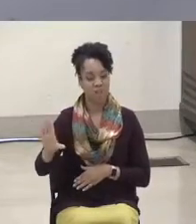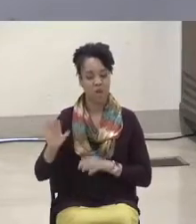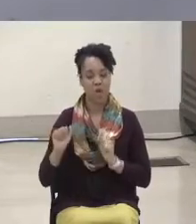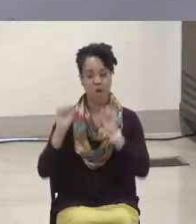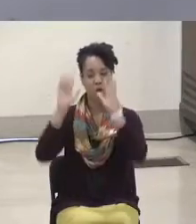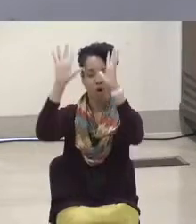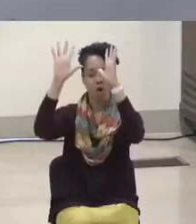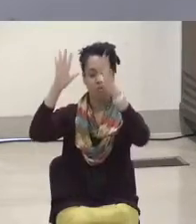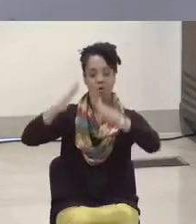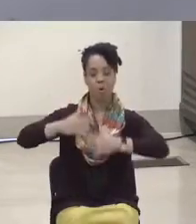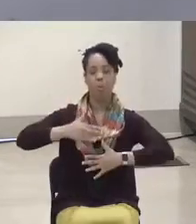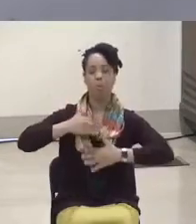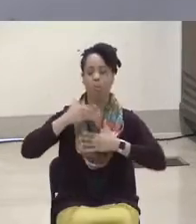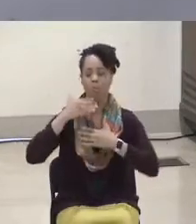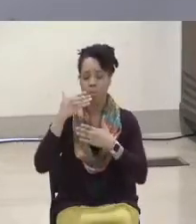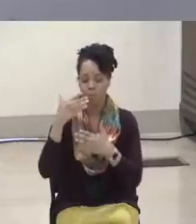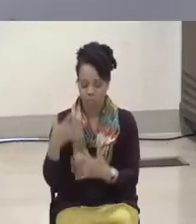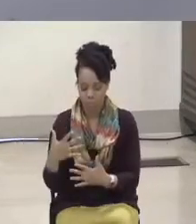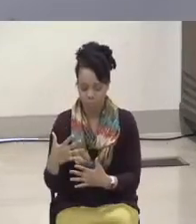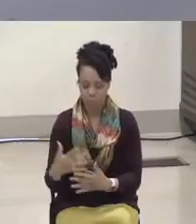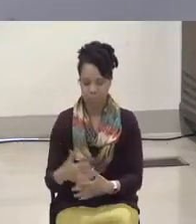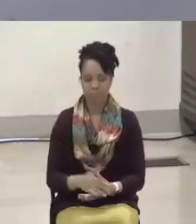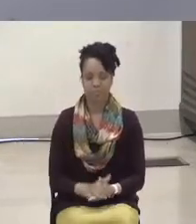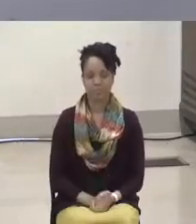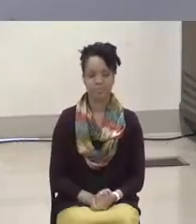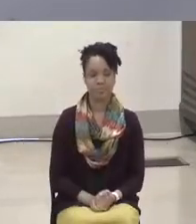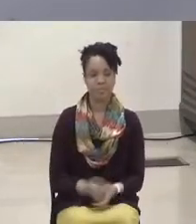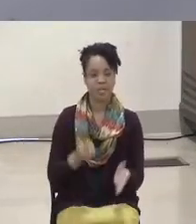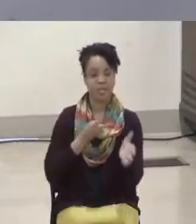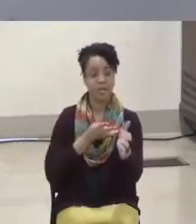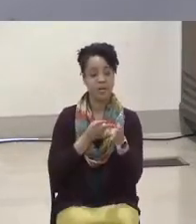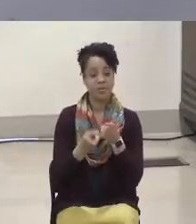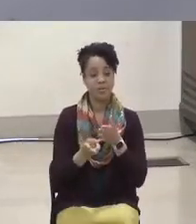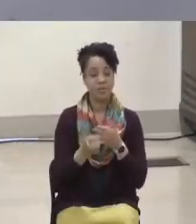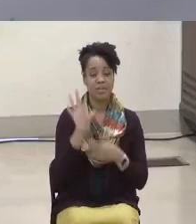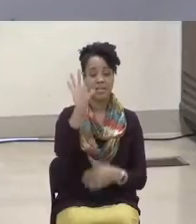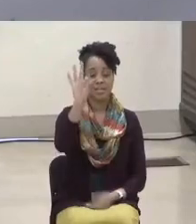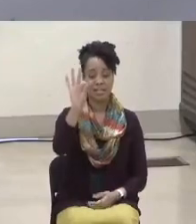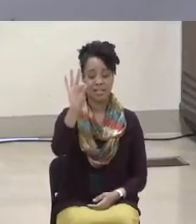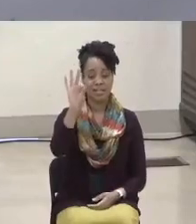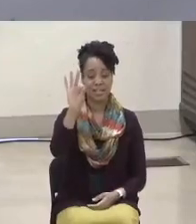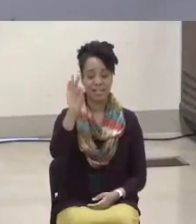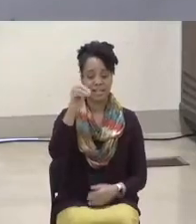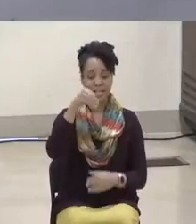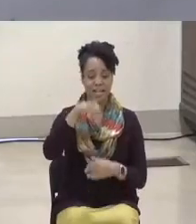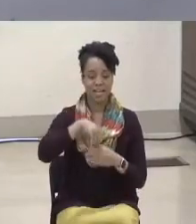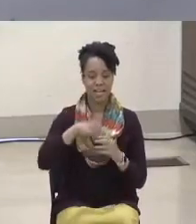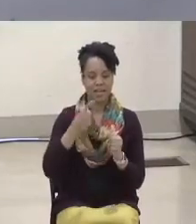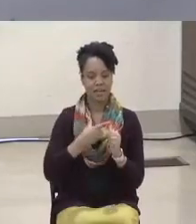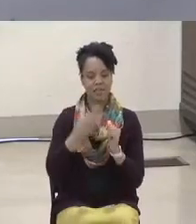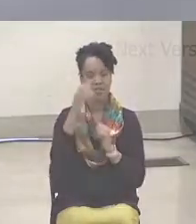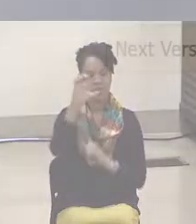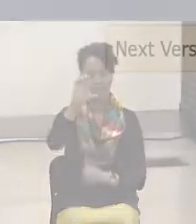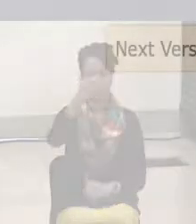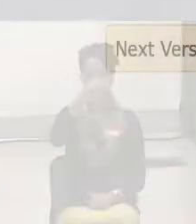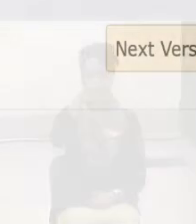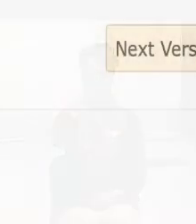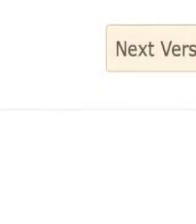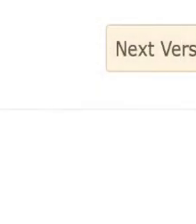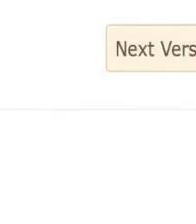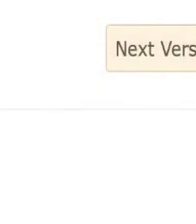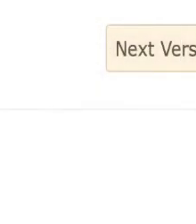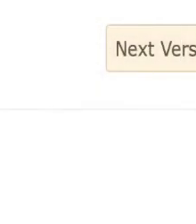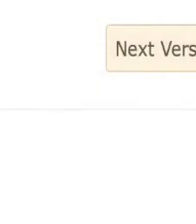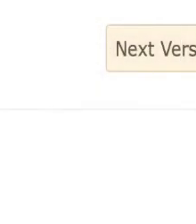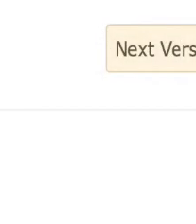versículo 6, ofrecieron voluntariamente. Verse number 9 of 1 Chronicles 29 says, the